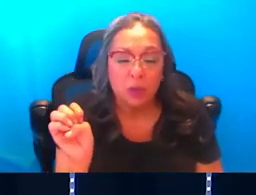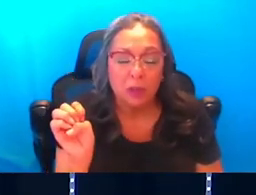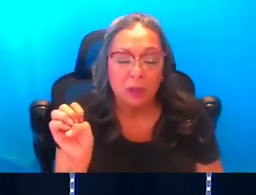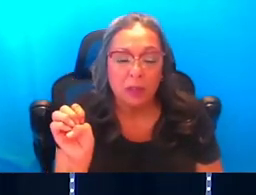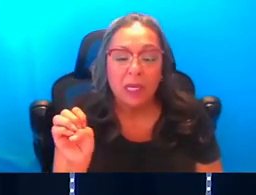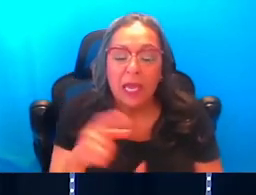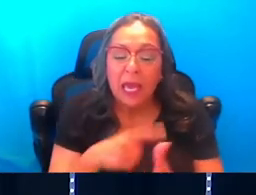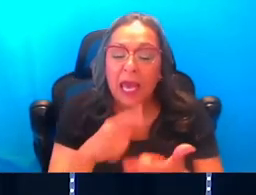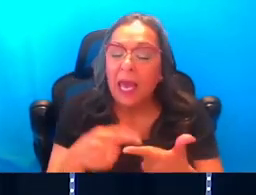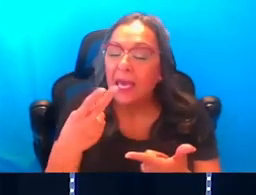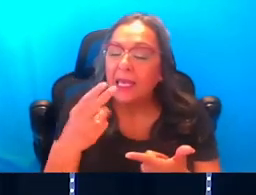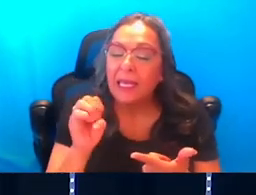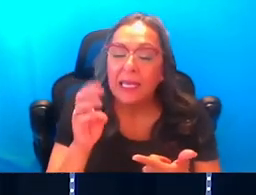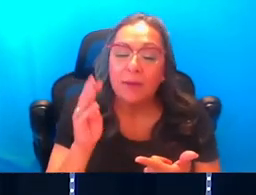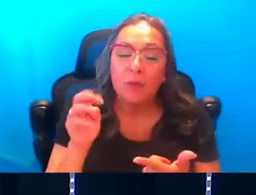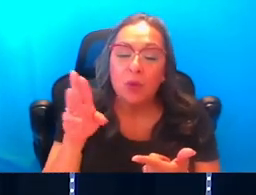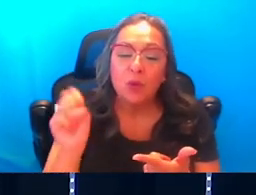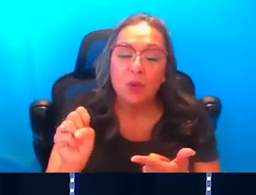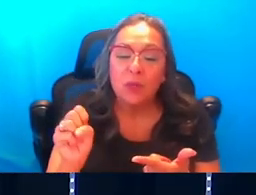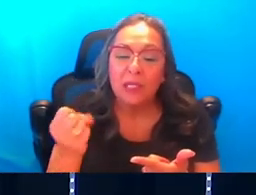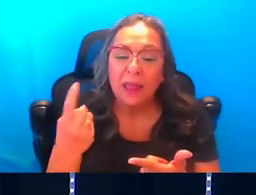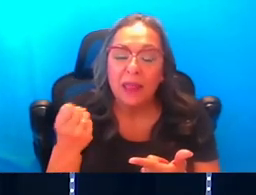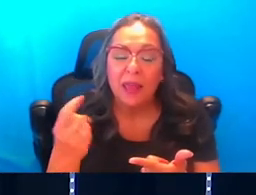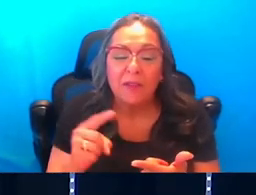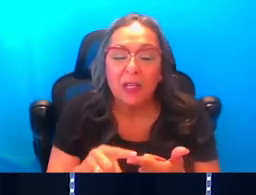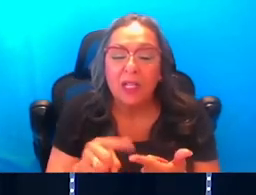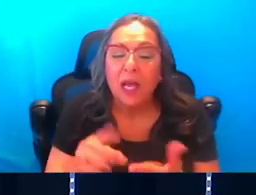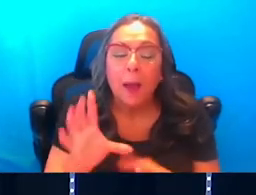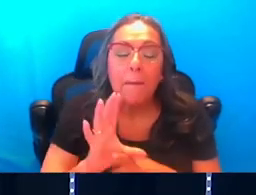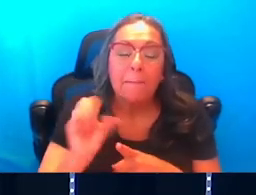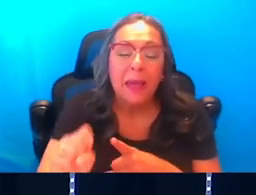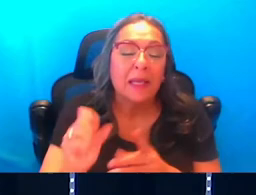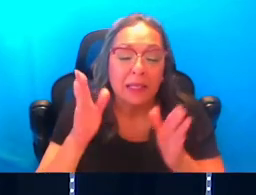Hebrews 11 talks about her as well. She's amazing.